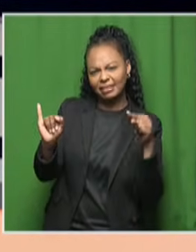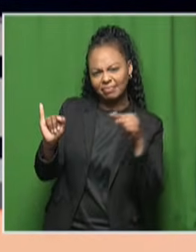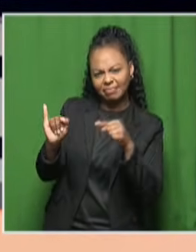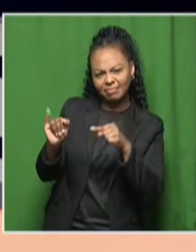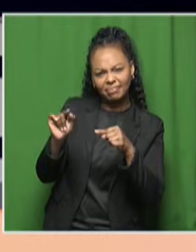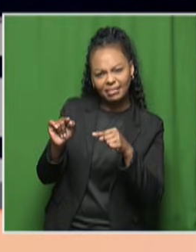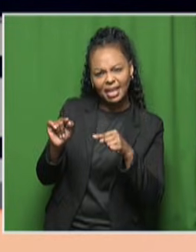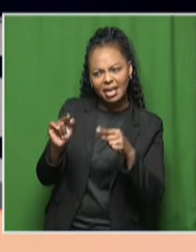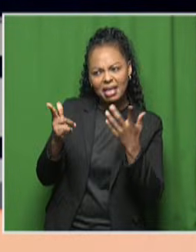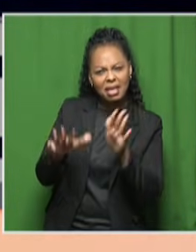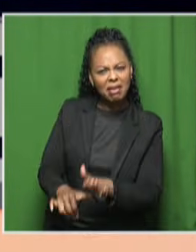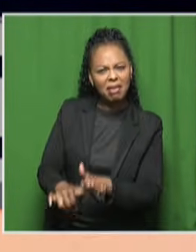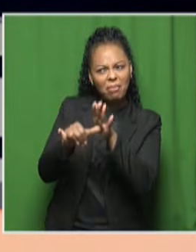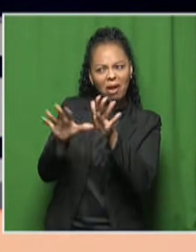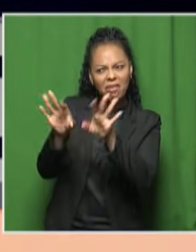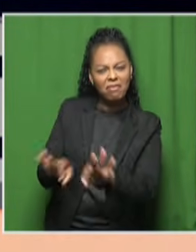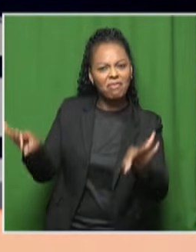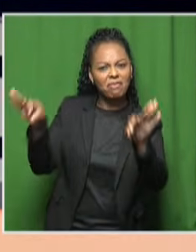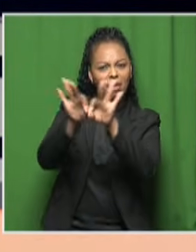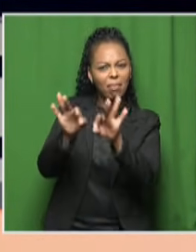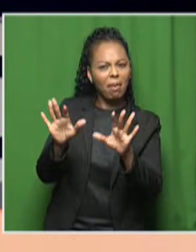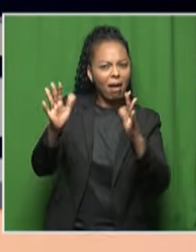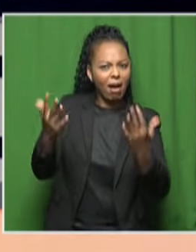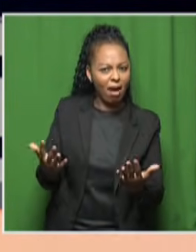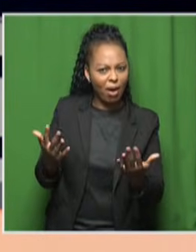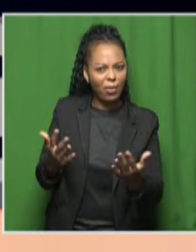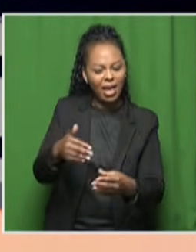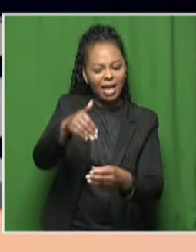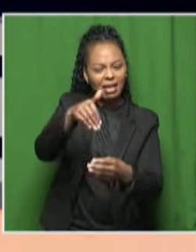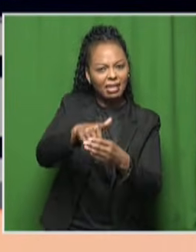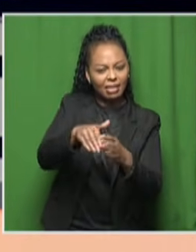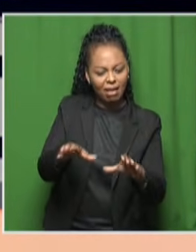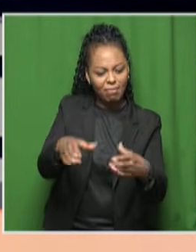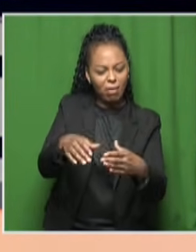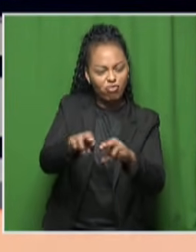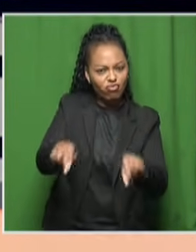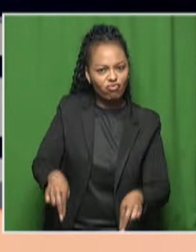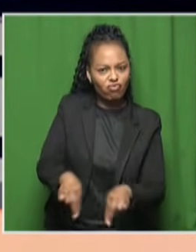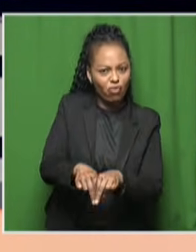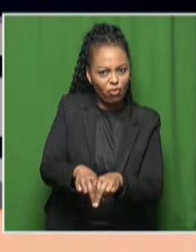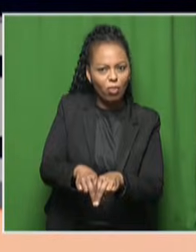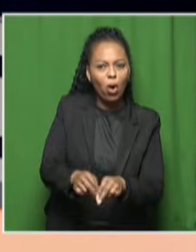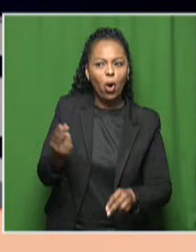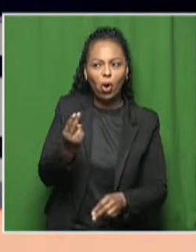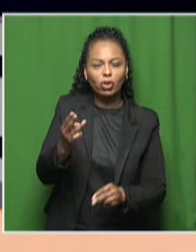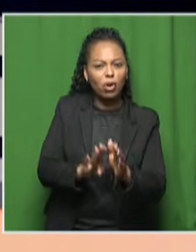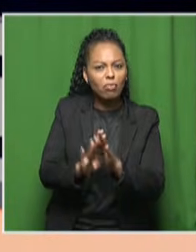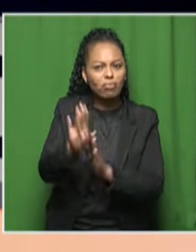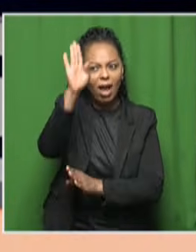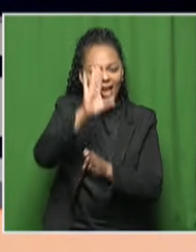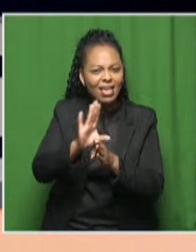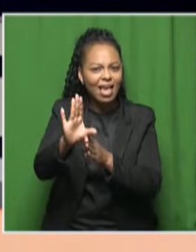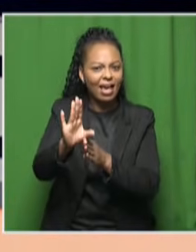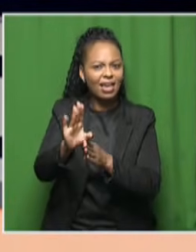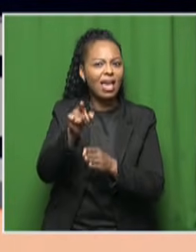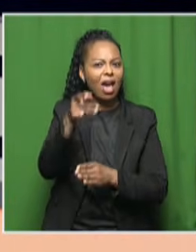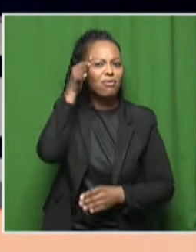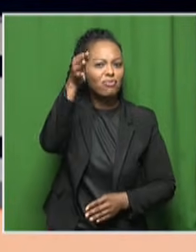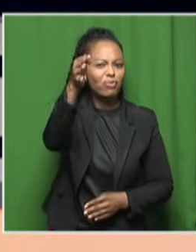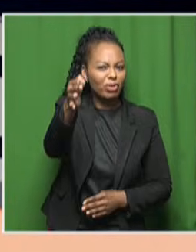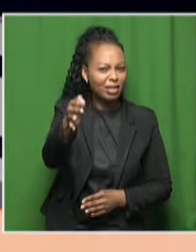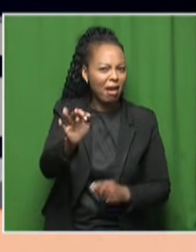intelligence matter inside the classroom setup, and how much does it matter in shaping future careers? Now, to help us